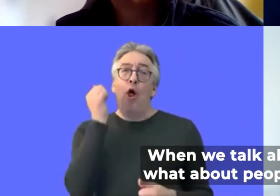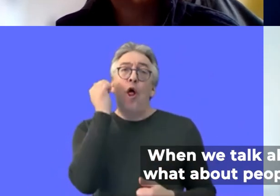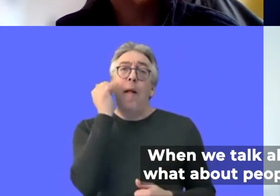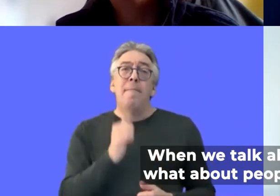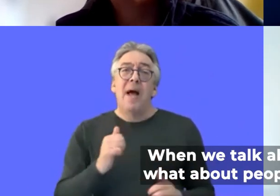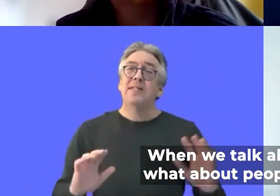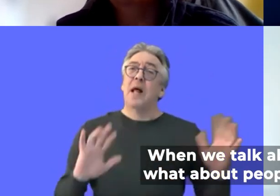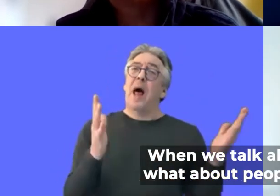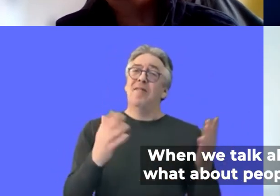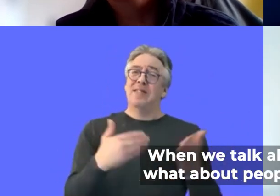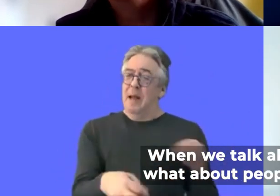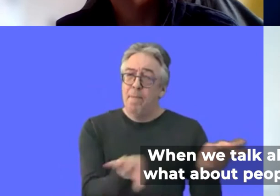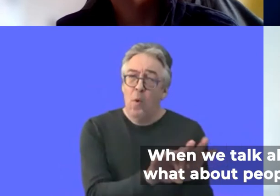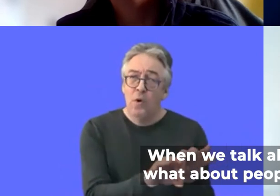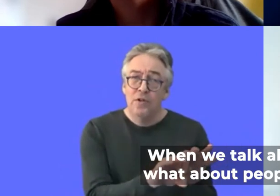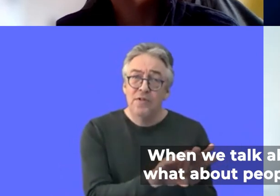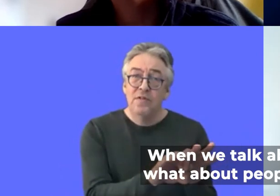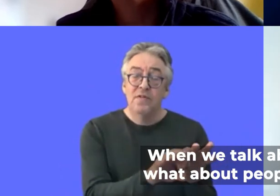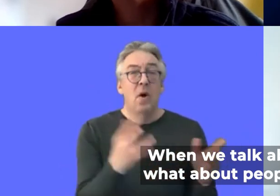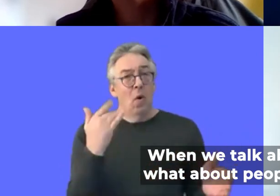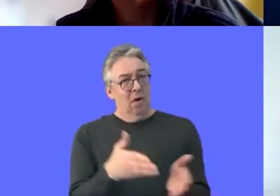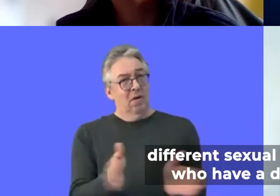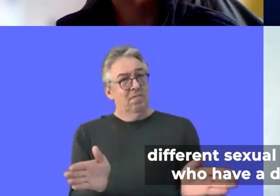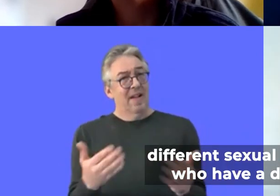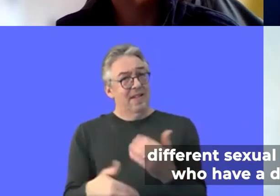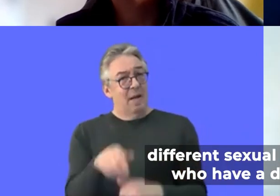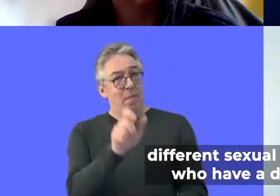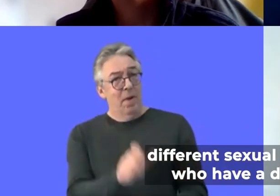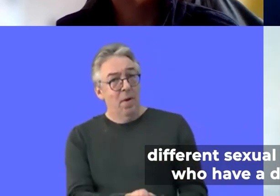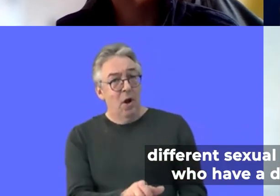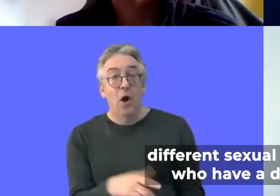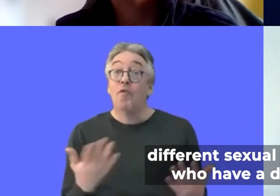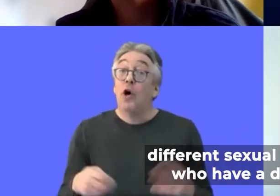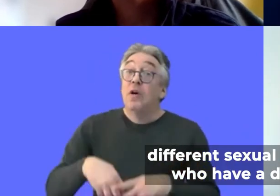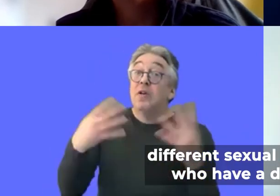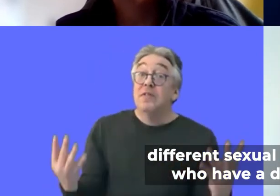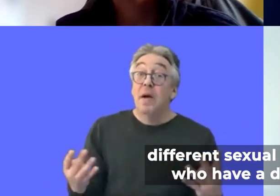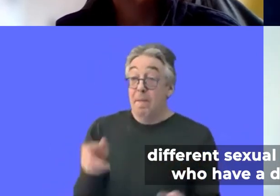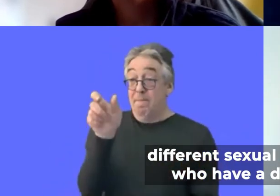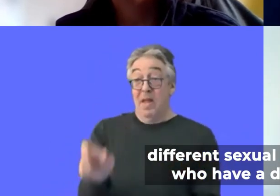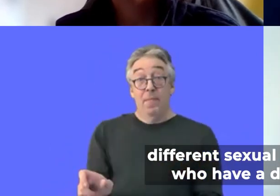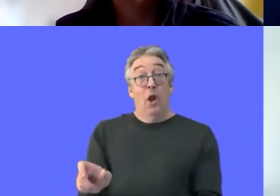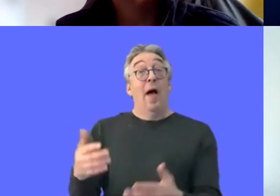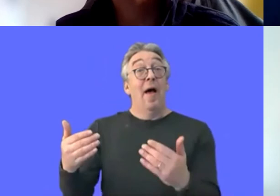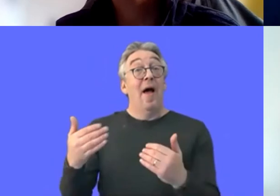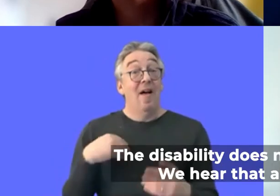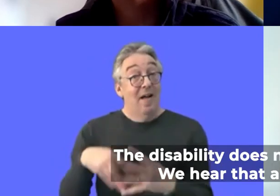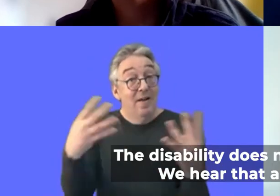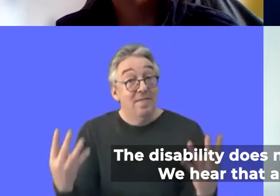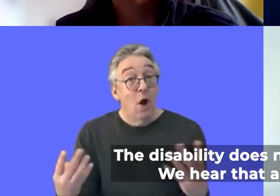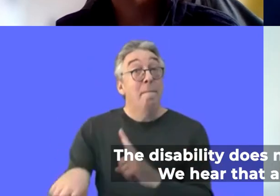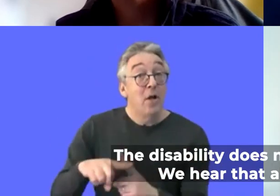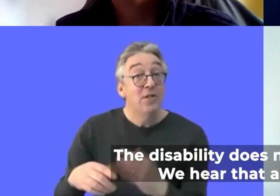Matter? When we talk about LGBTQ, what about people who have different sexual preferences who have a disability? You know,